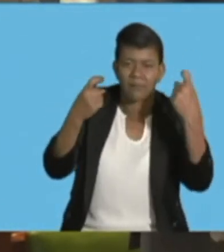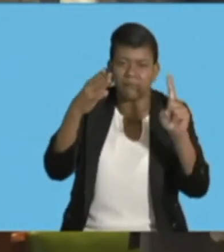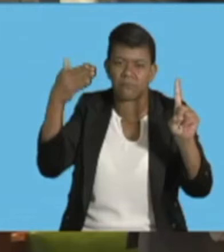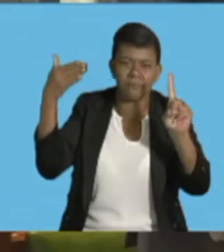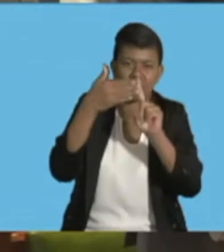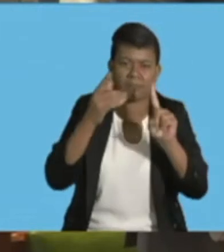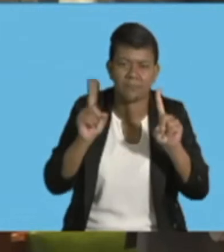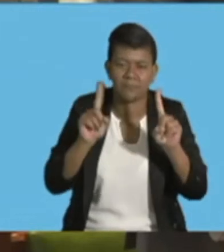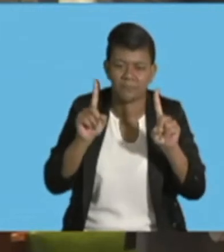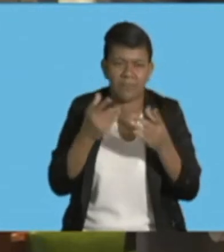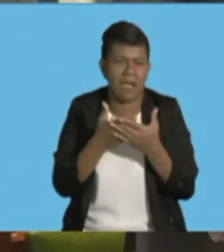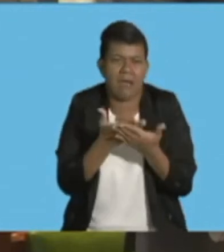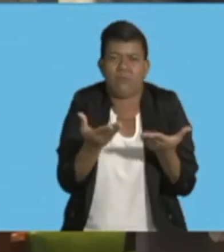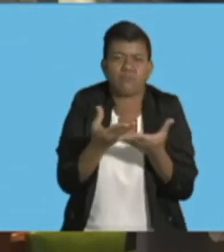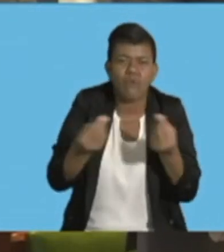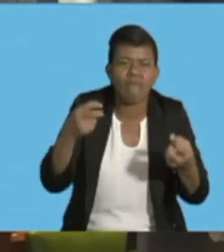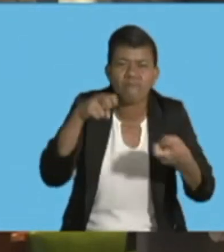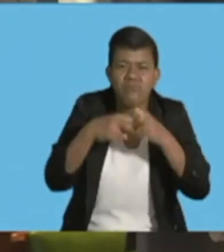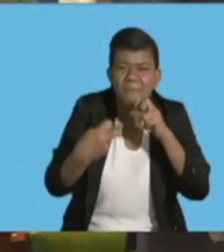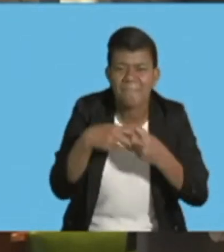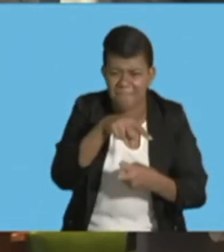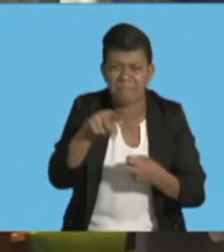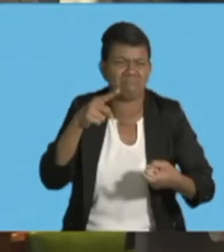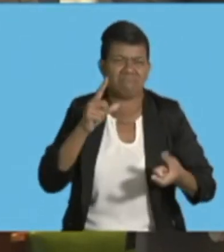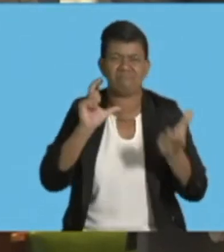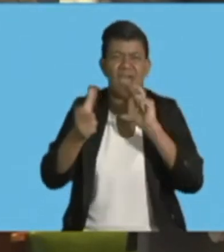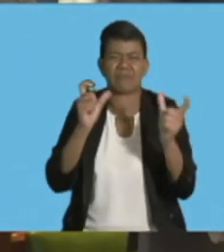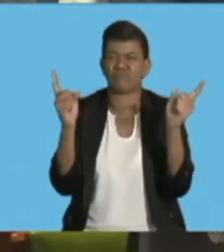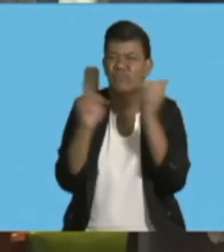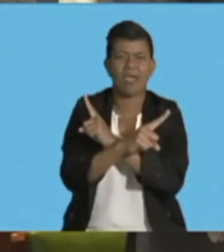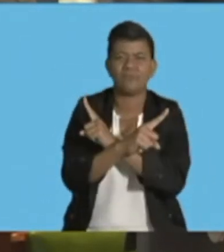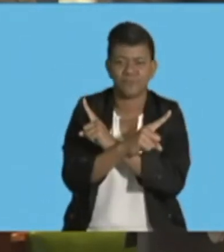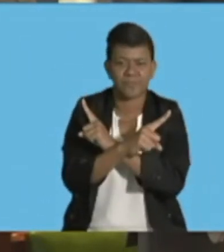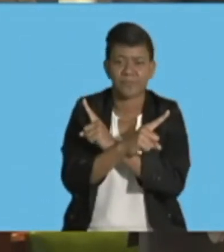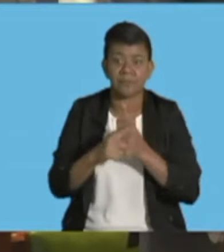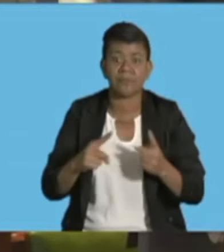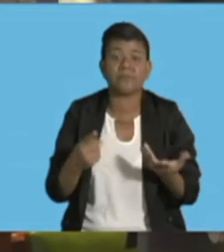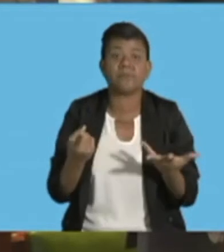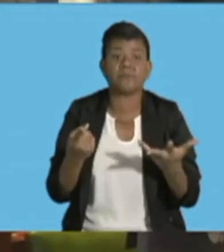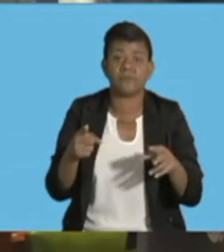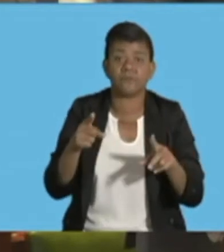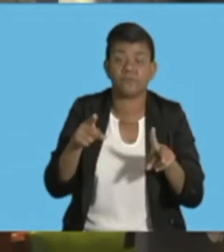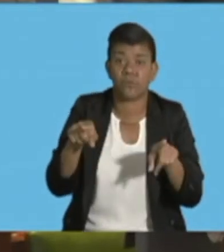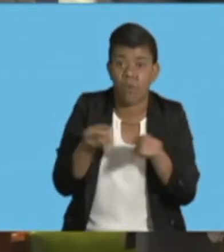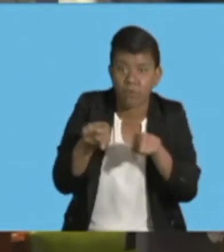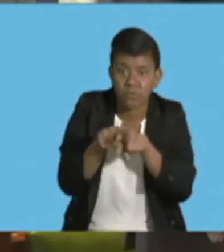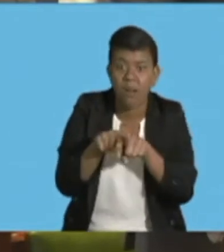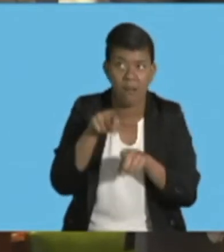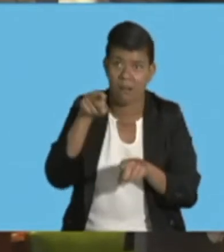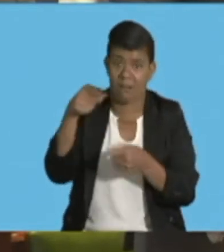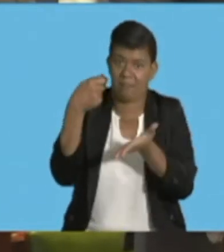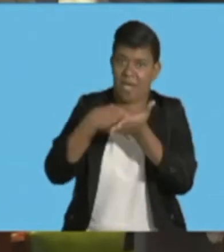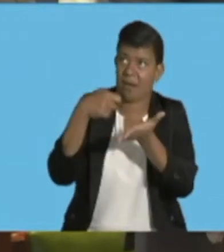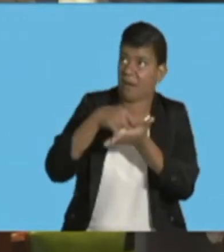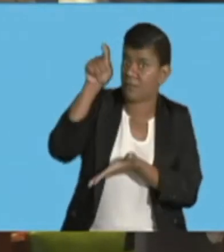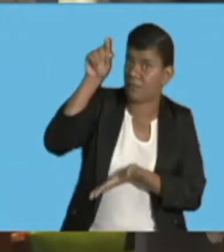change. It was noted by the ministers that governments cannot do it alone, and a blended finance approach would be taken and could be taken by